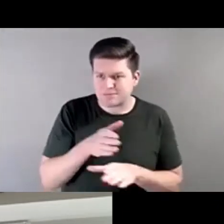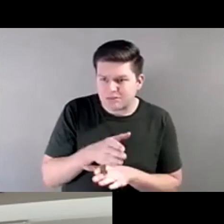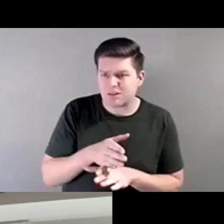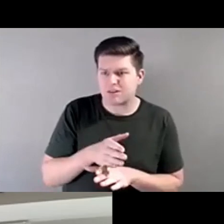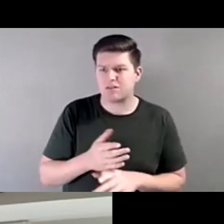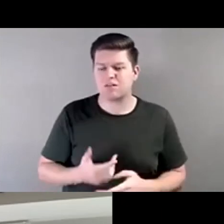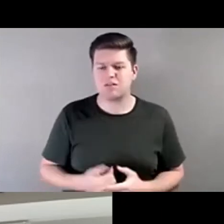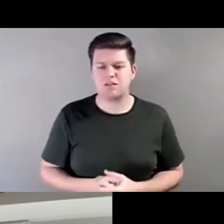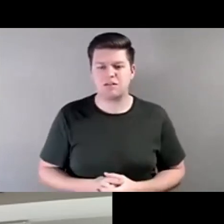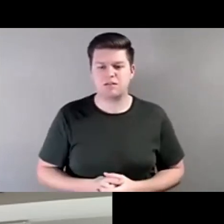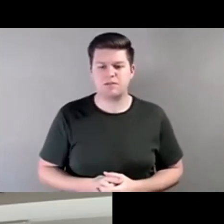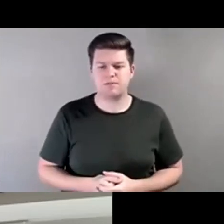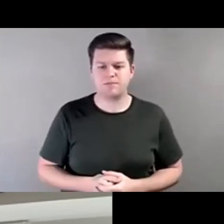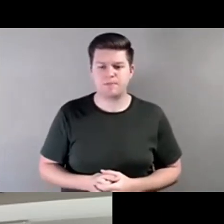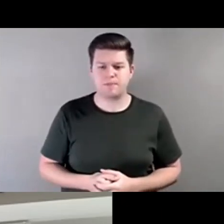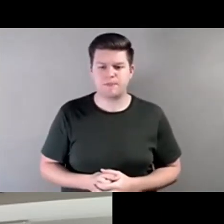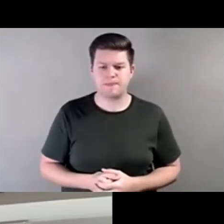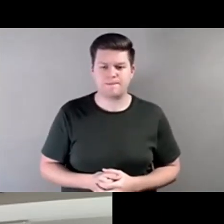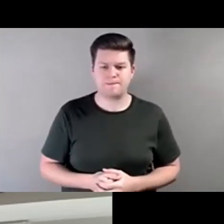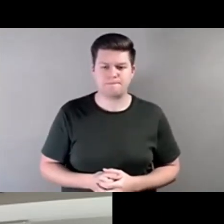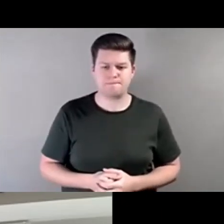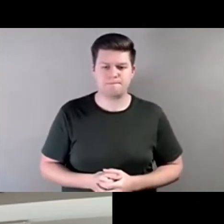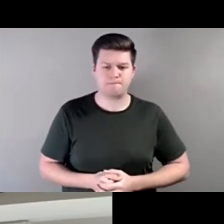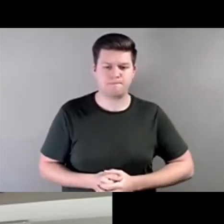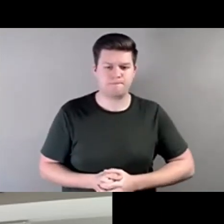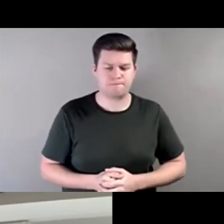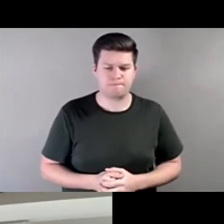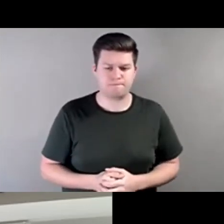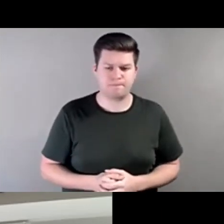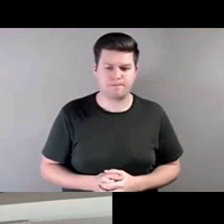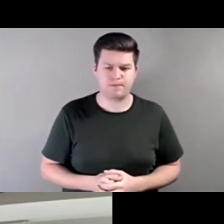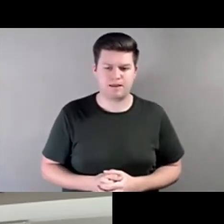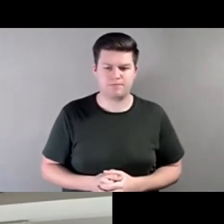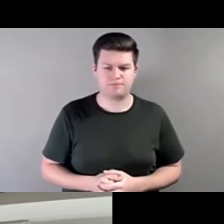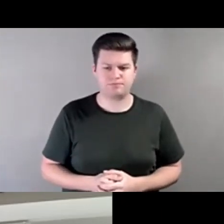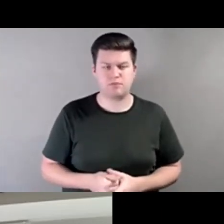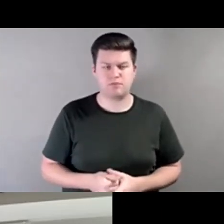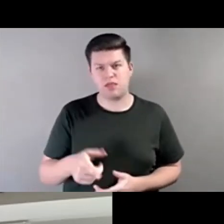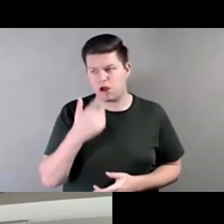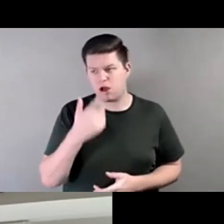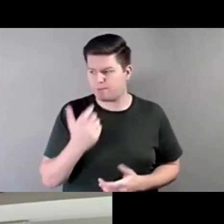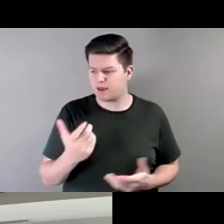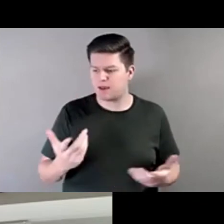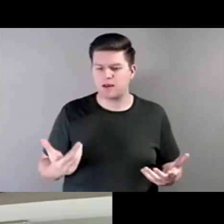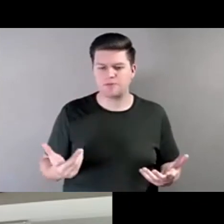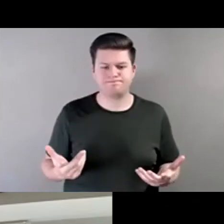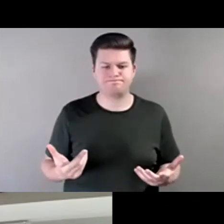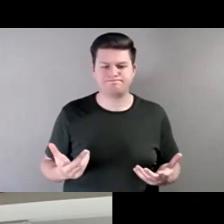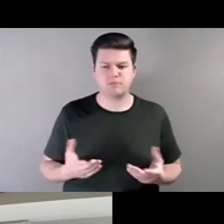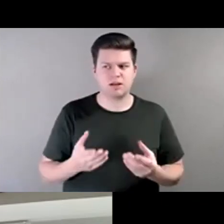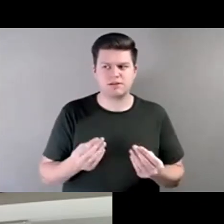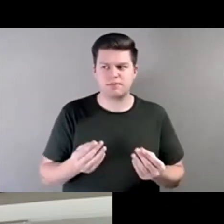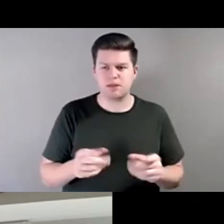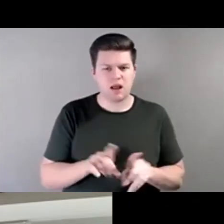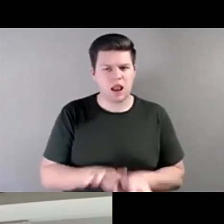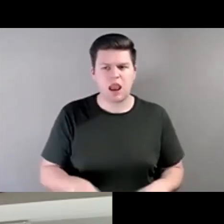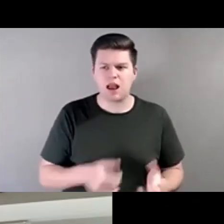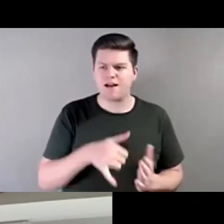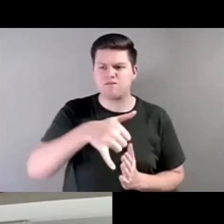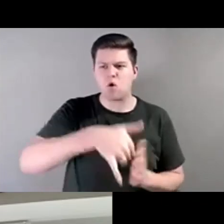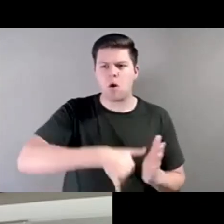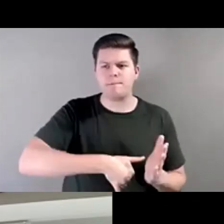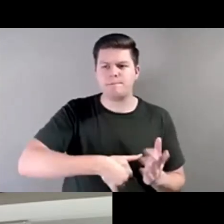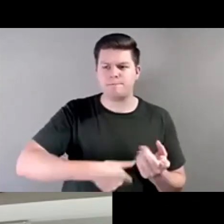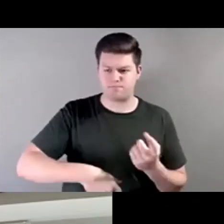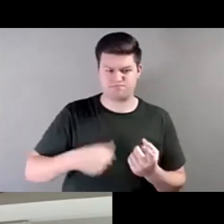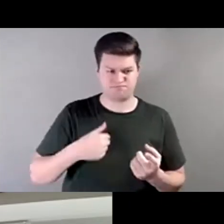disabled travellers, and that could be something like a form that we would fill